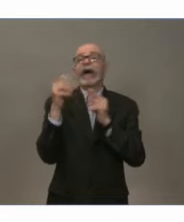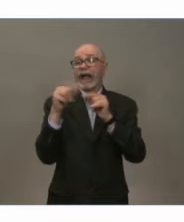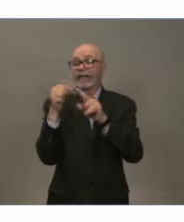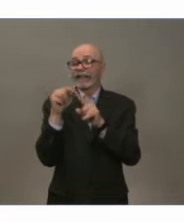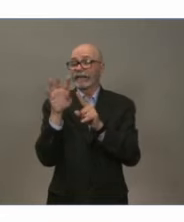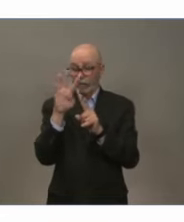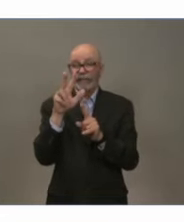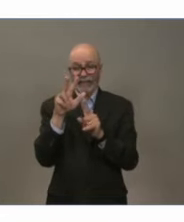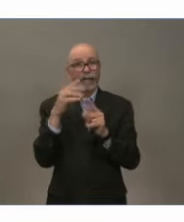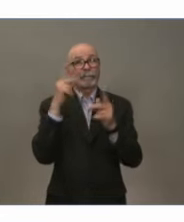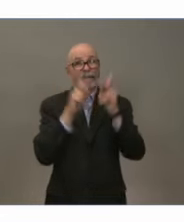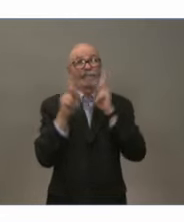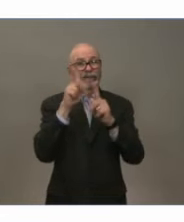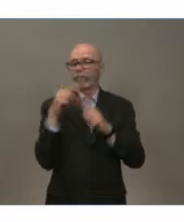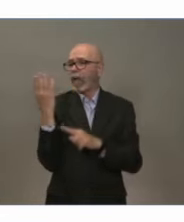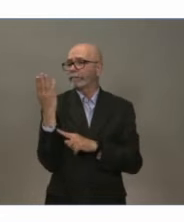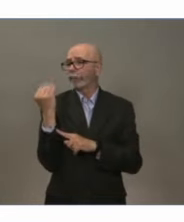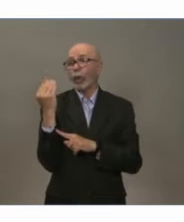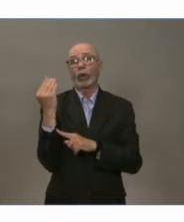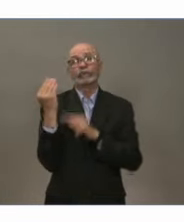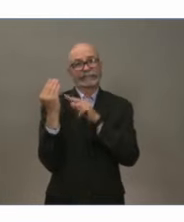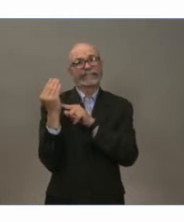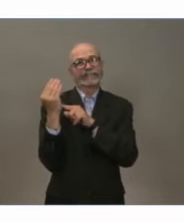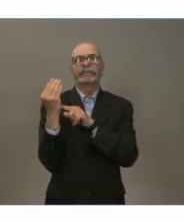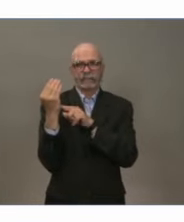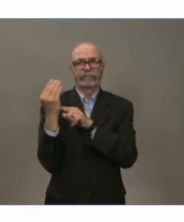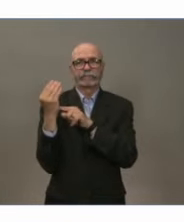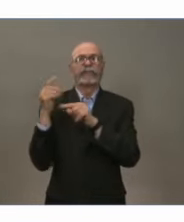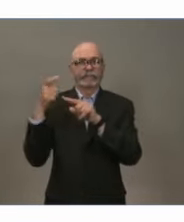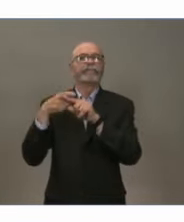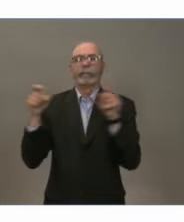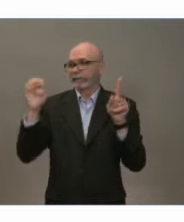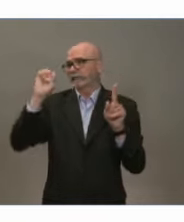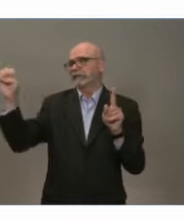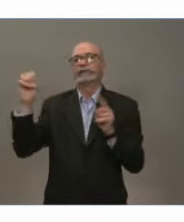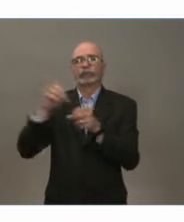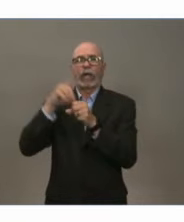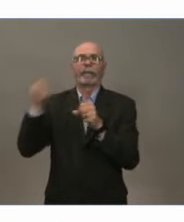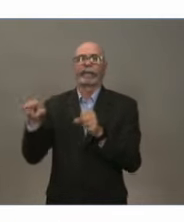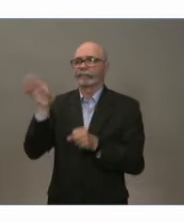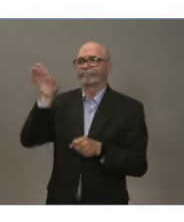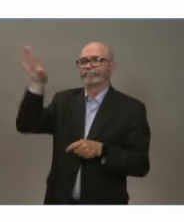with those communities to provide the necessary testing strategies.